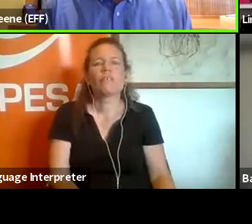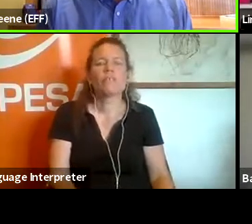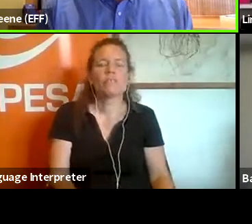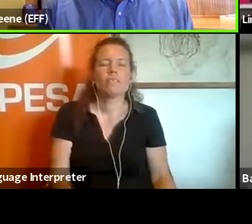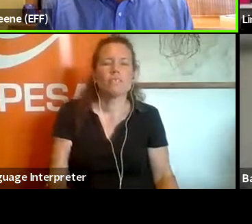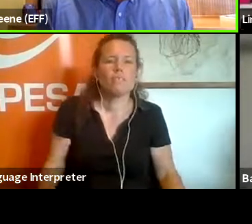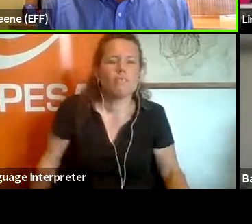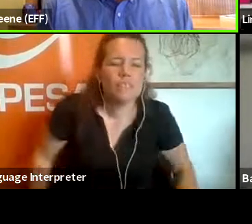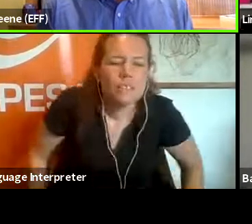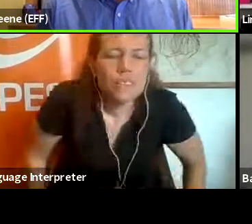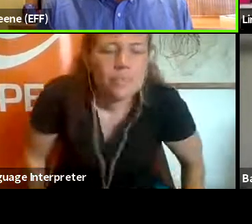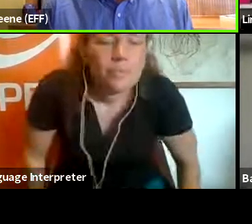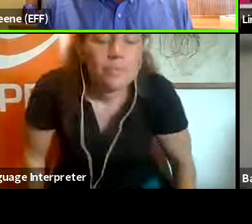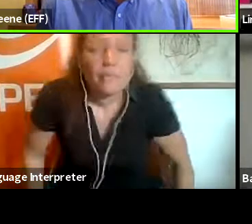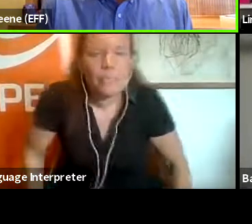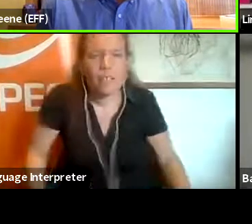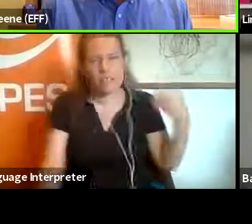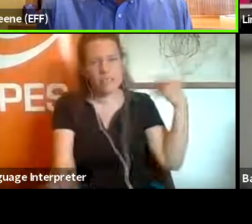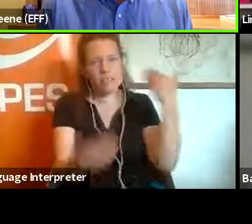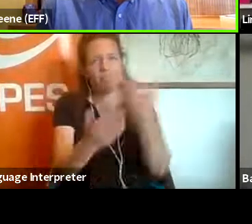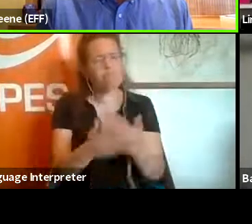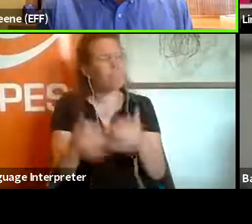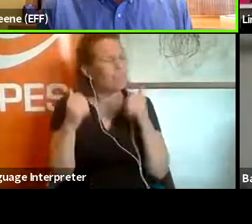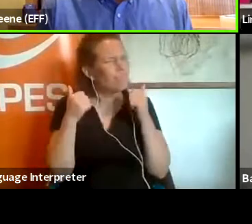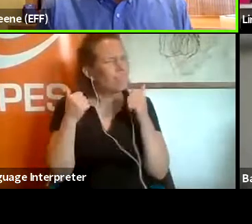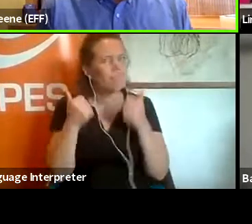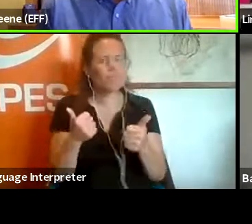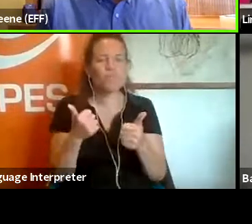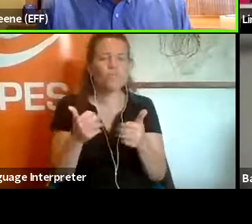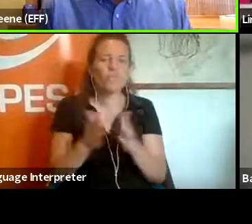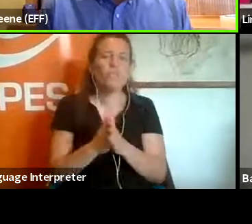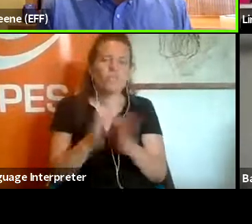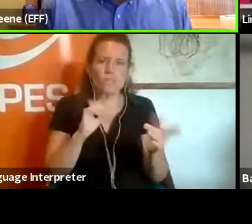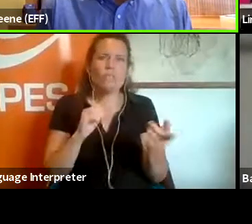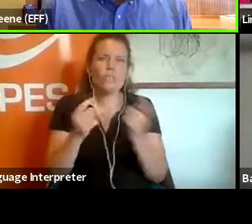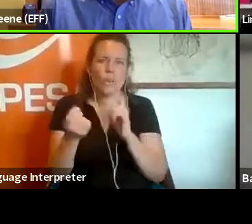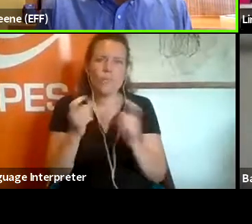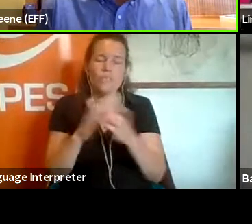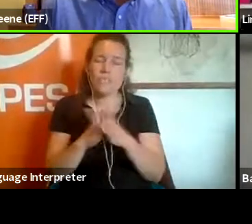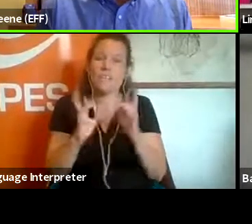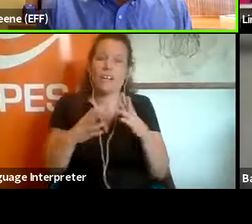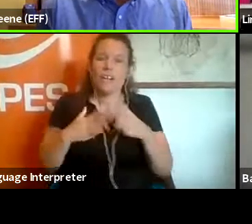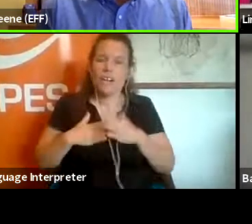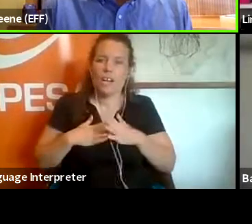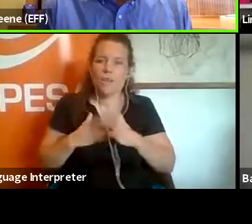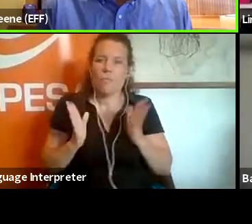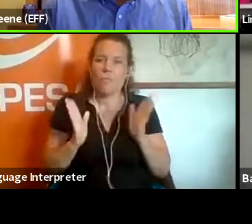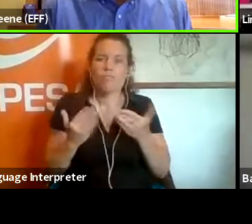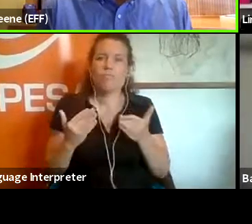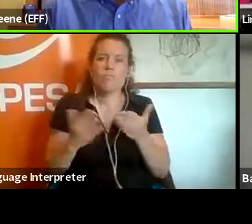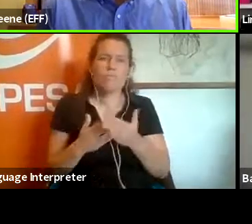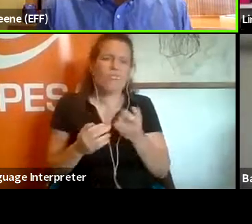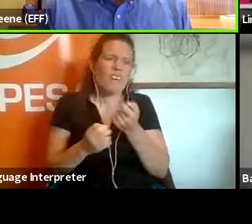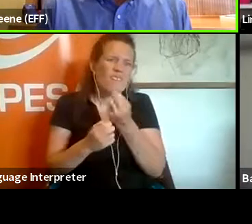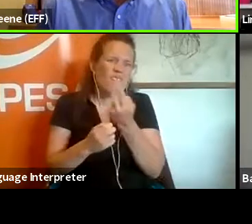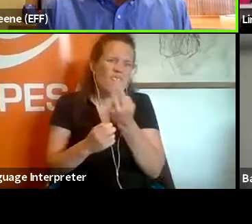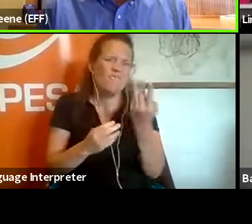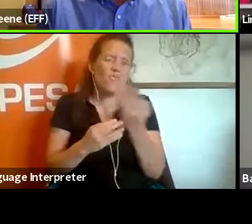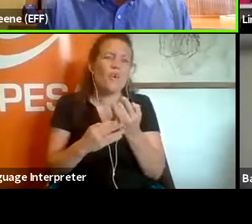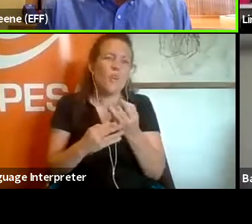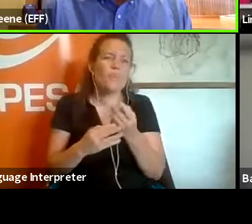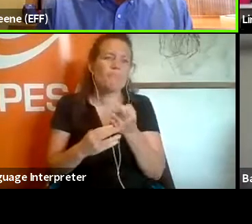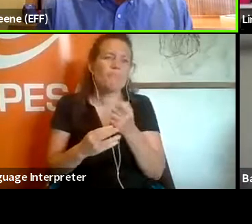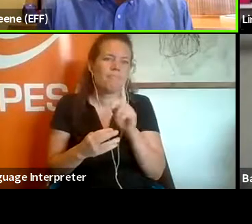been a really great conversation. We've covered all the ground I'd hope we would cover, and we only have a few minutes left, so I think it's